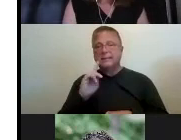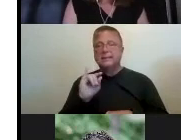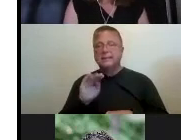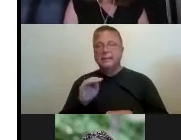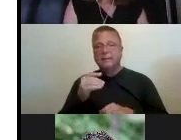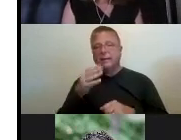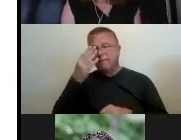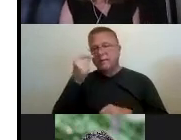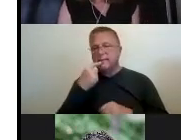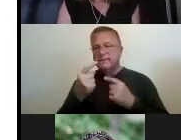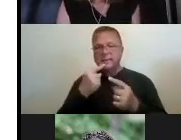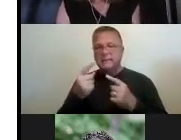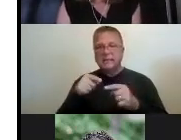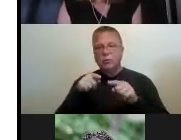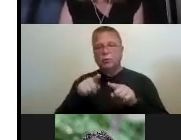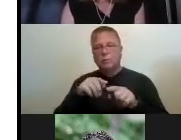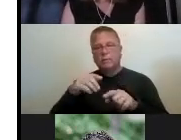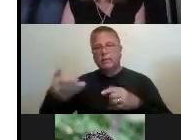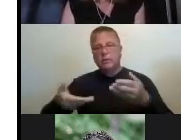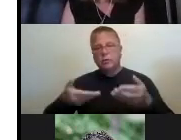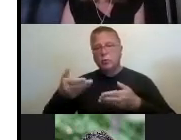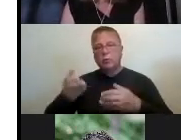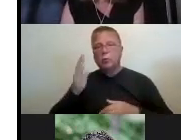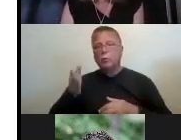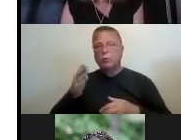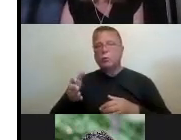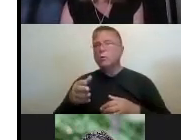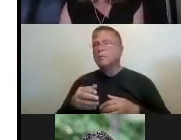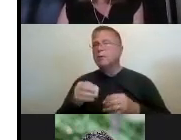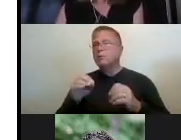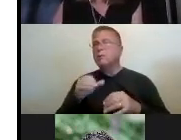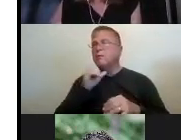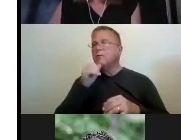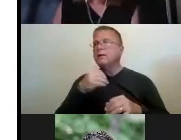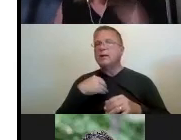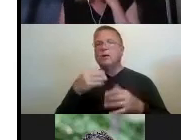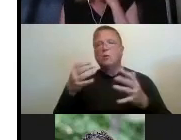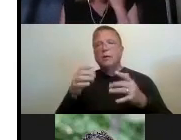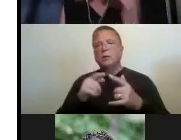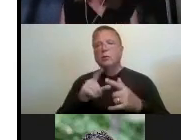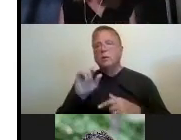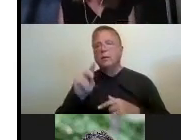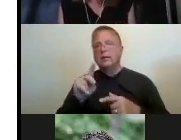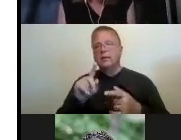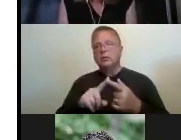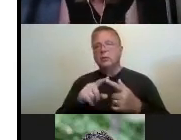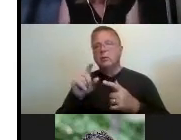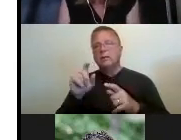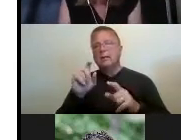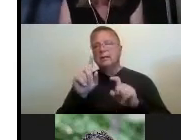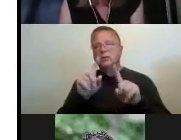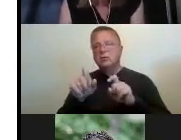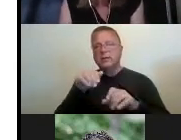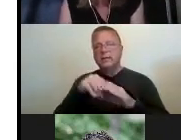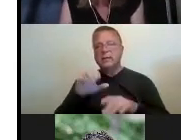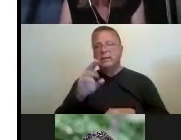mention during my intro that we will be dropping, if we haven't already, a link to a survey in the chat. So please look out